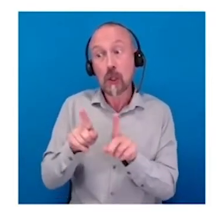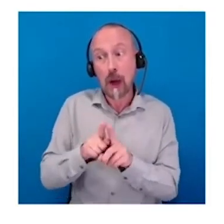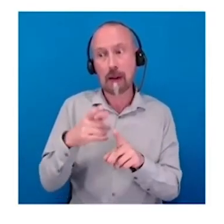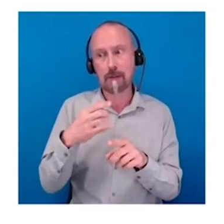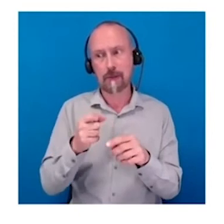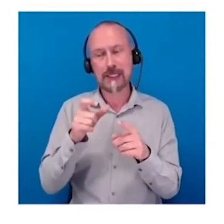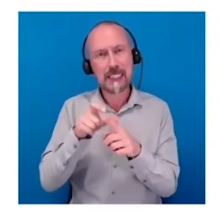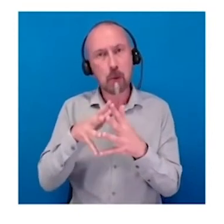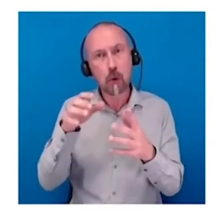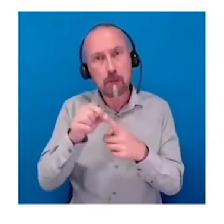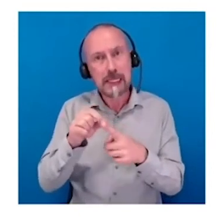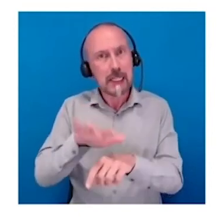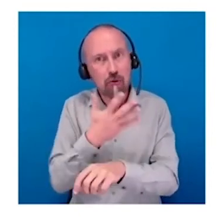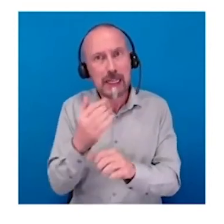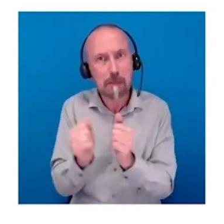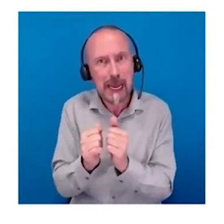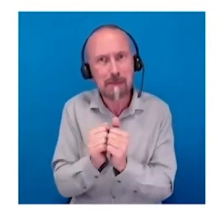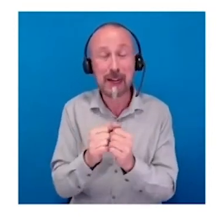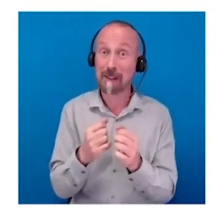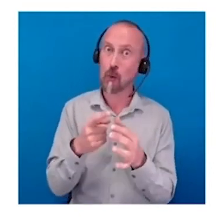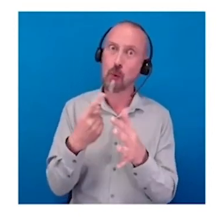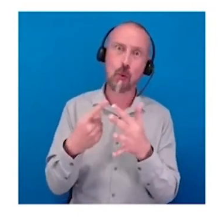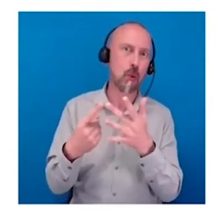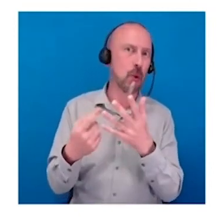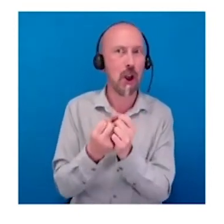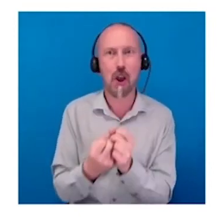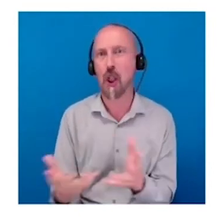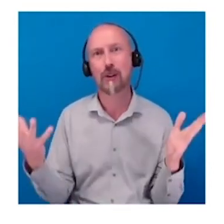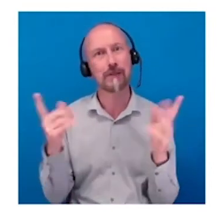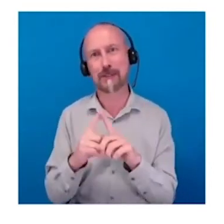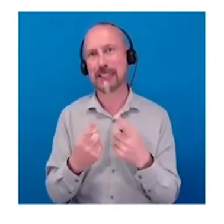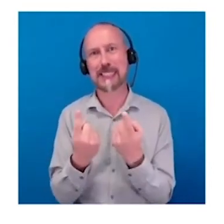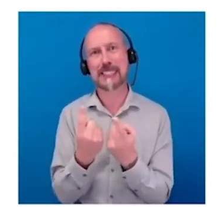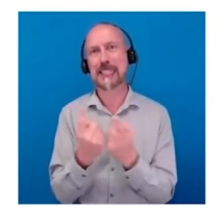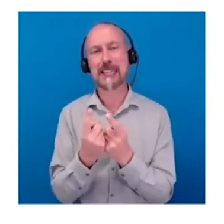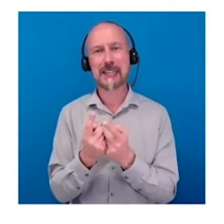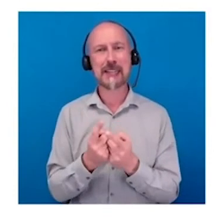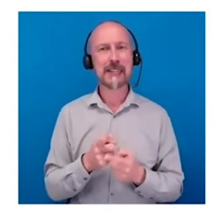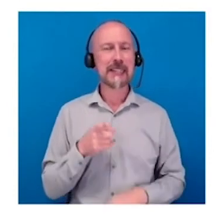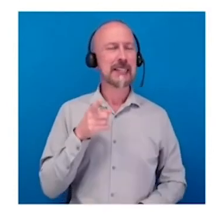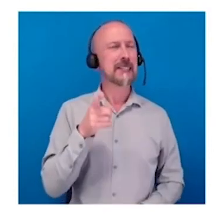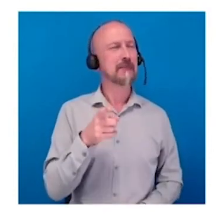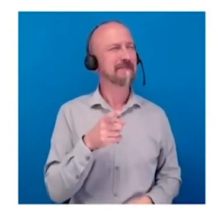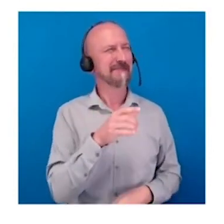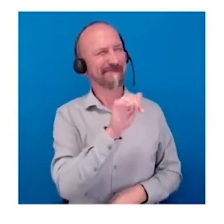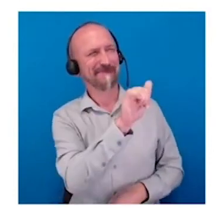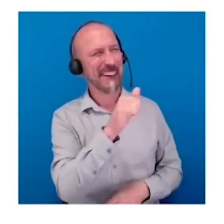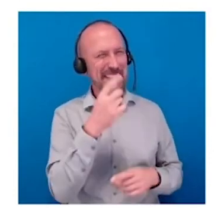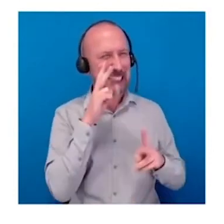junction of I like the phrase. I like the phrase choreography. I could say that sense of all